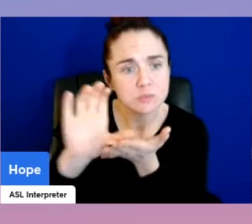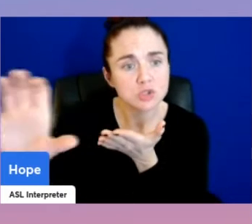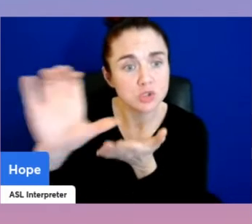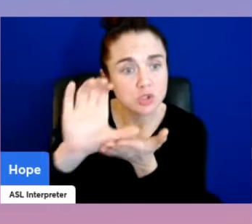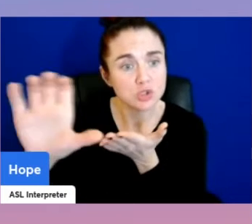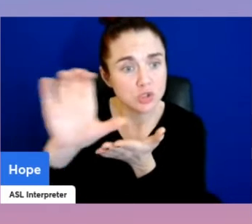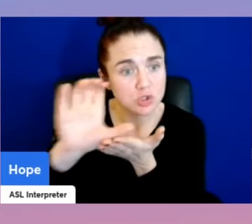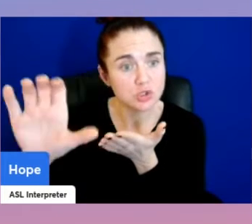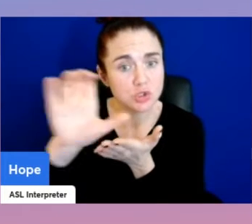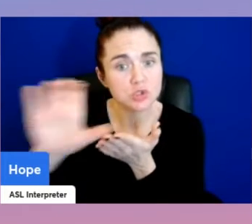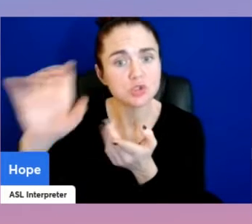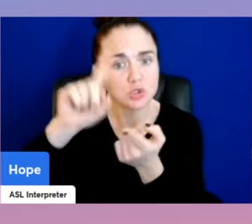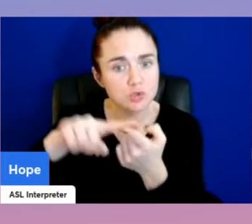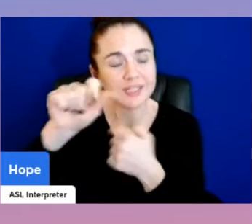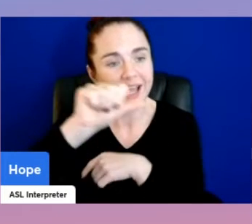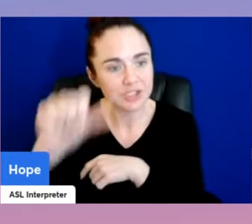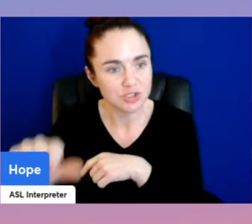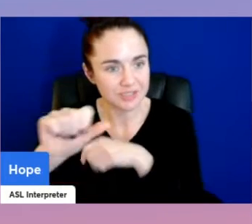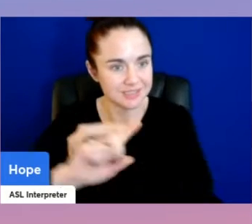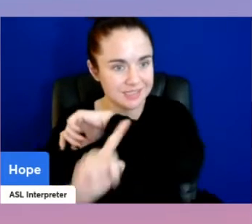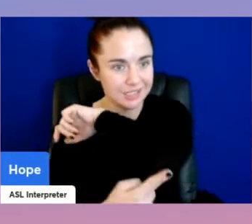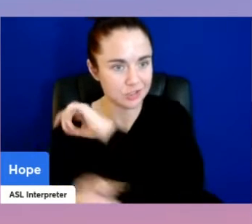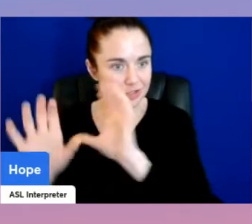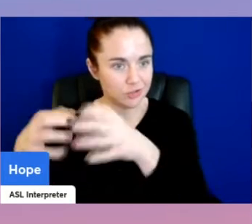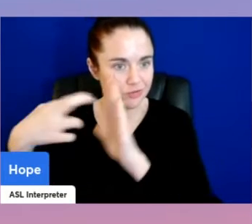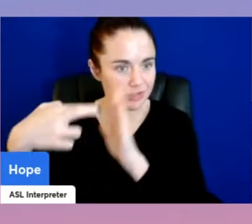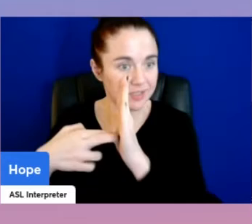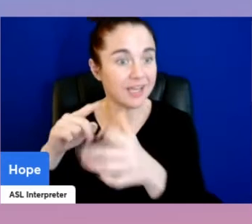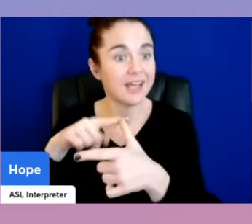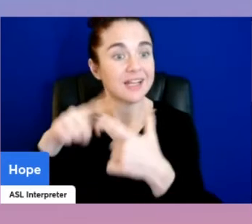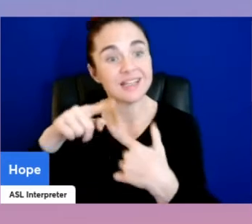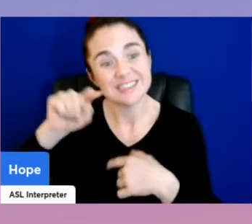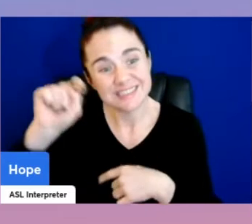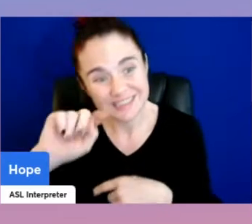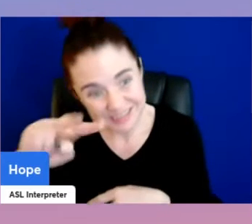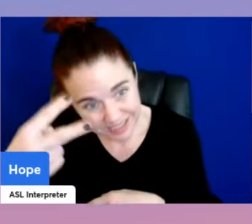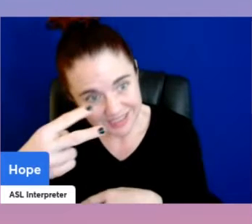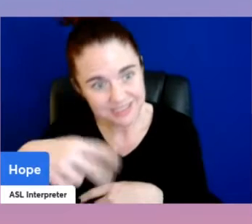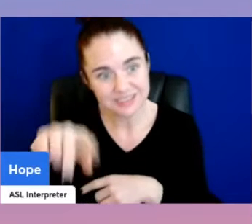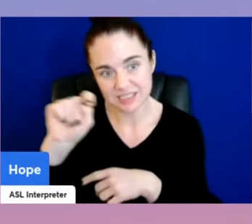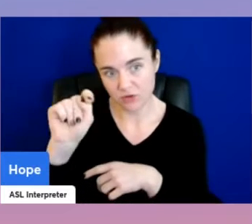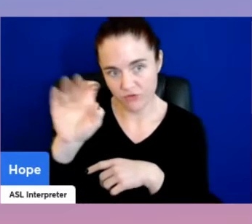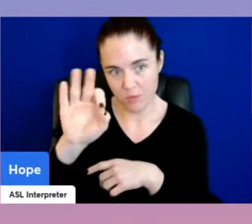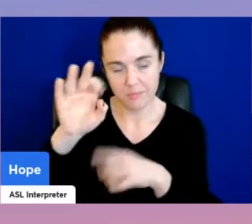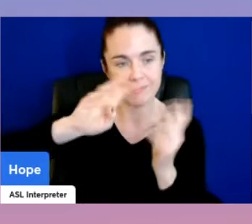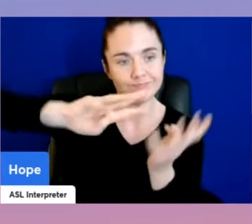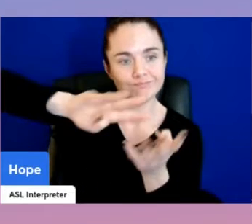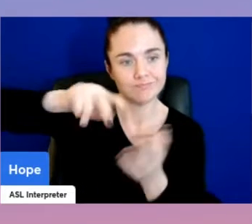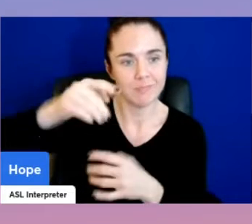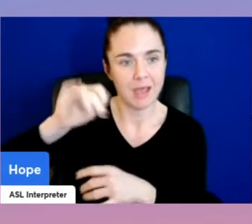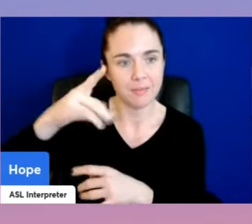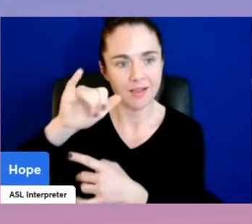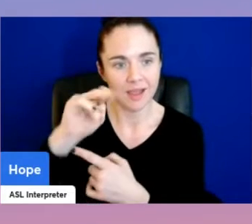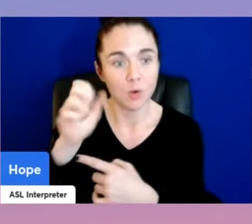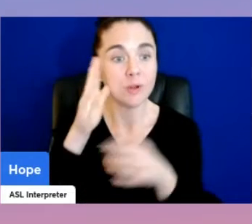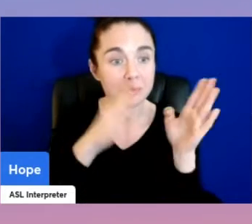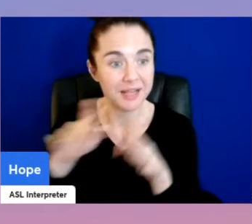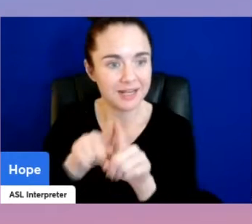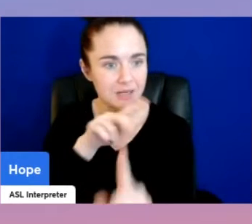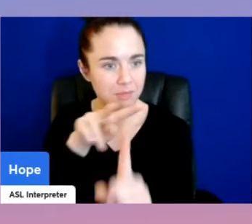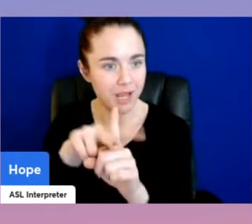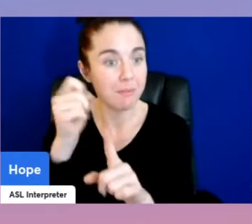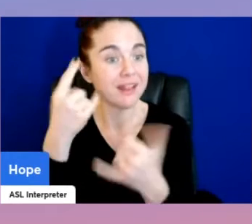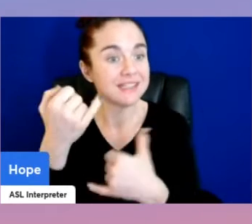to our Azure Container Registry. And then our second Terraform pipeline is going to do plan and apply, but this time we're going to be